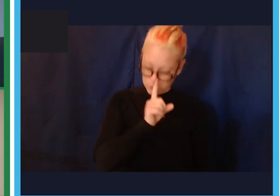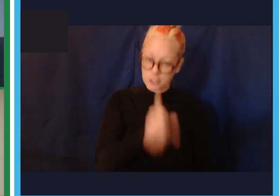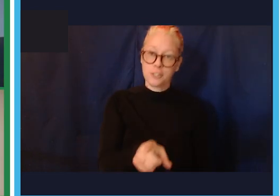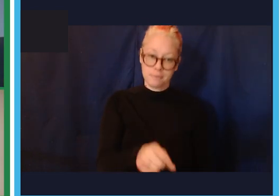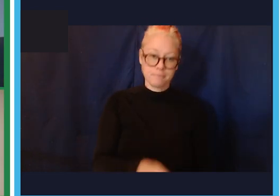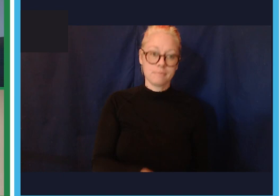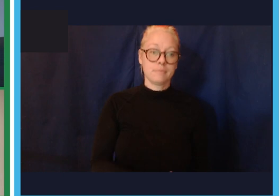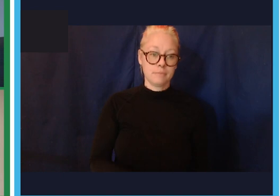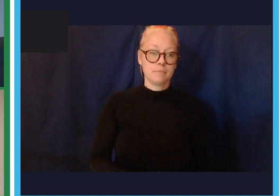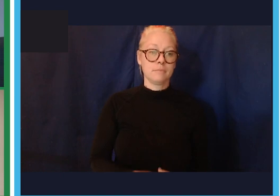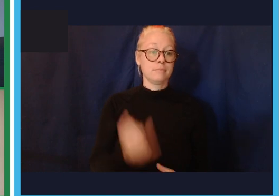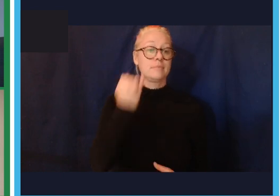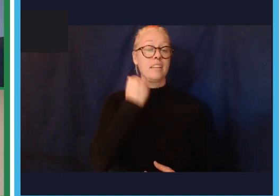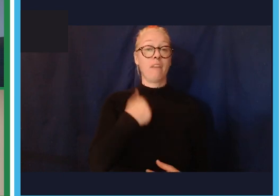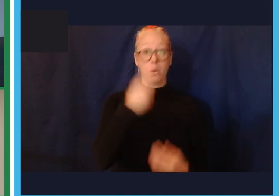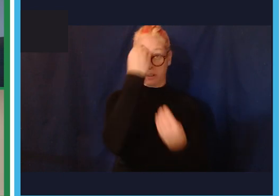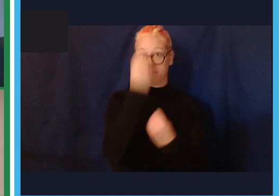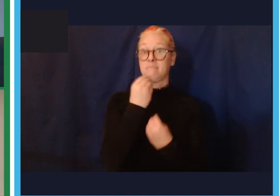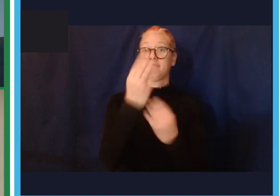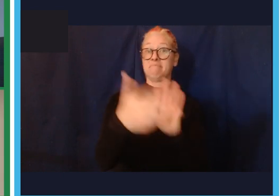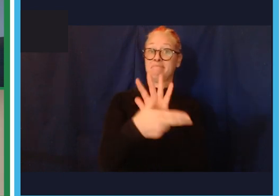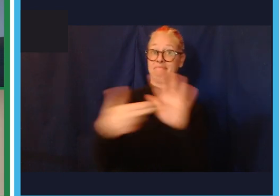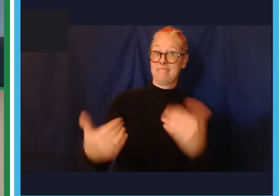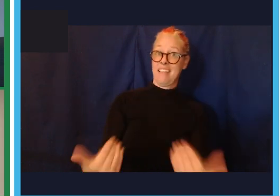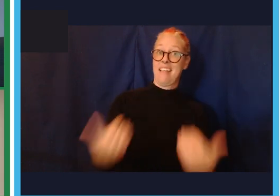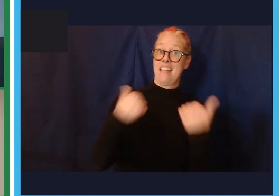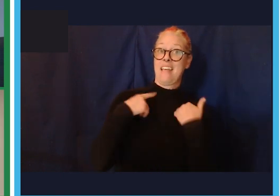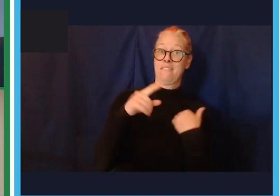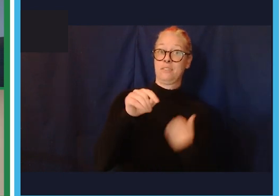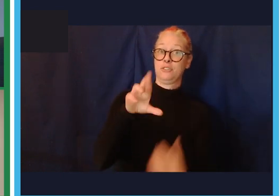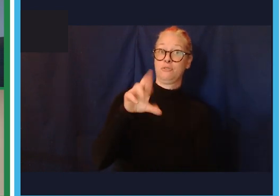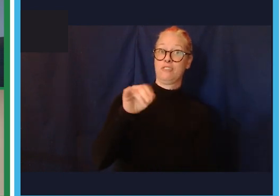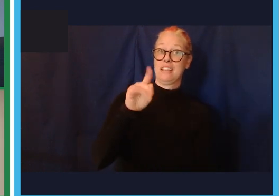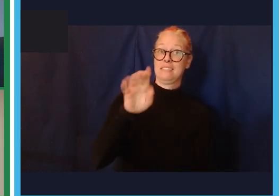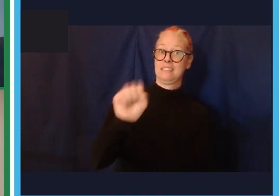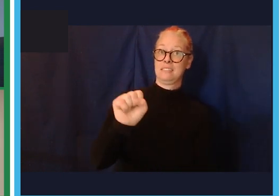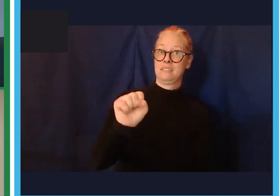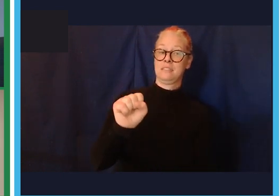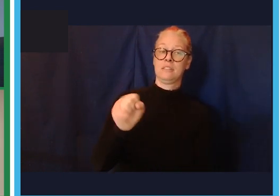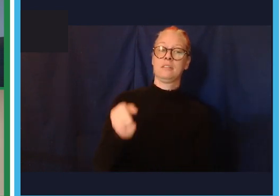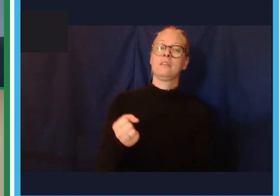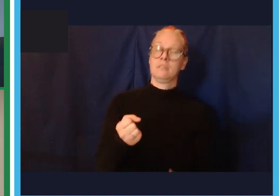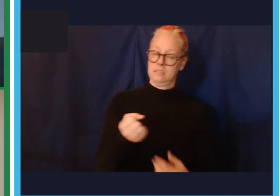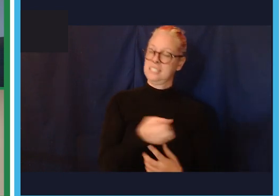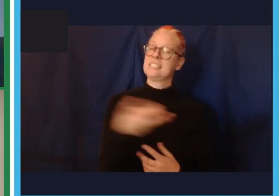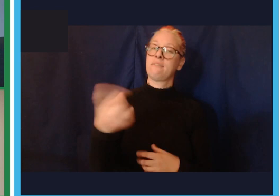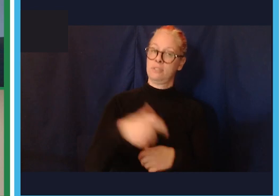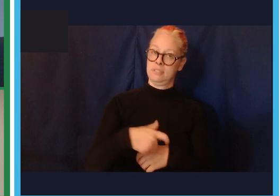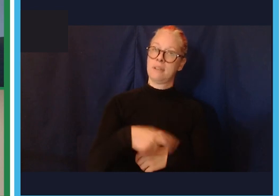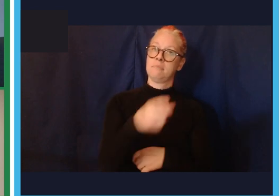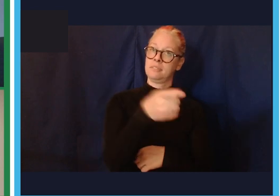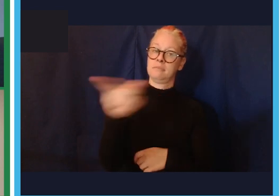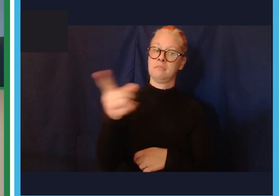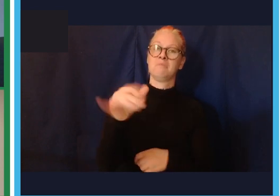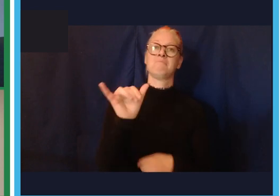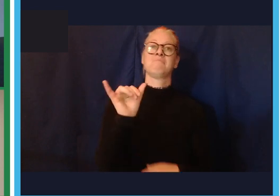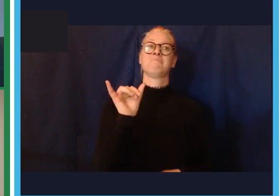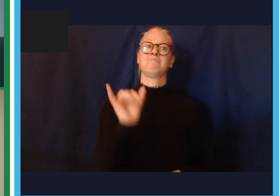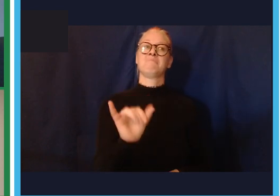going to be able to perform this part then? There was a live show that I did back in high school that toured